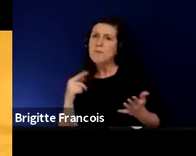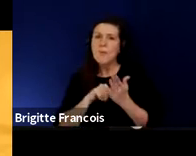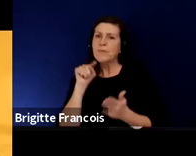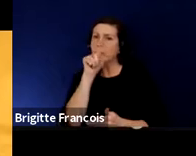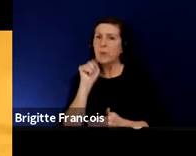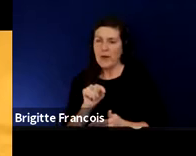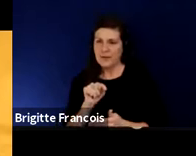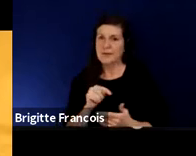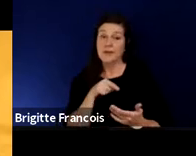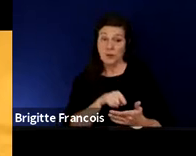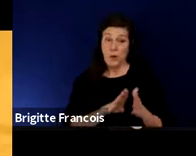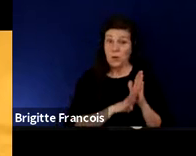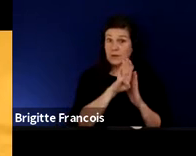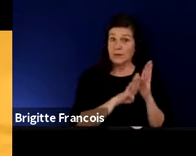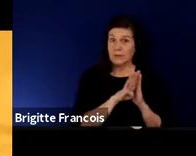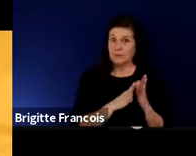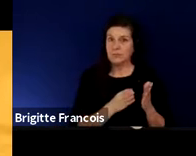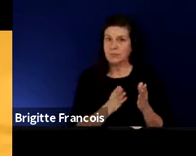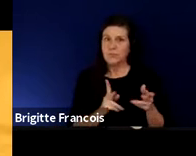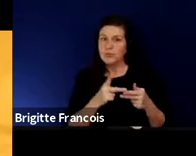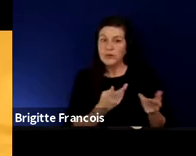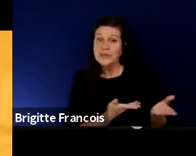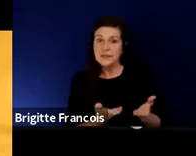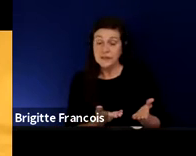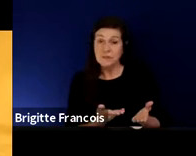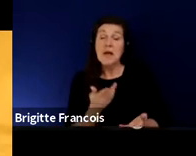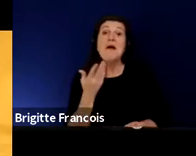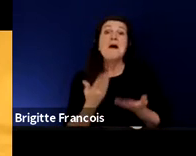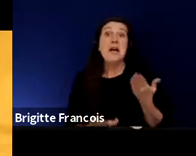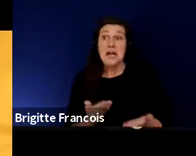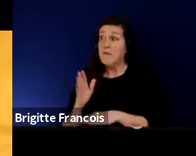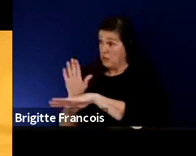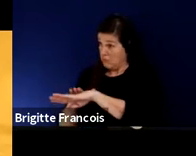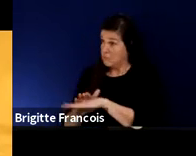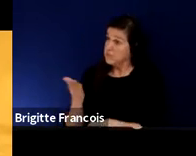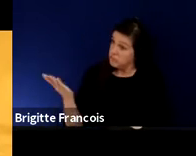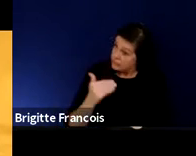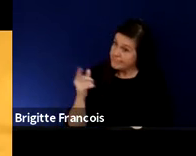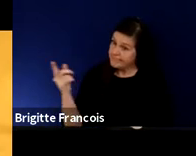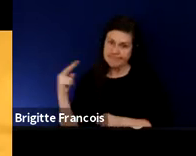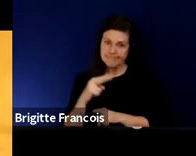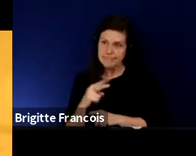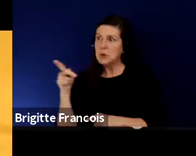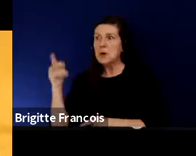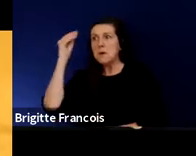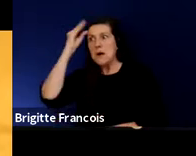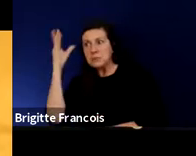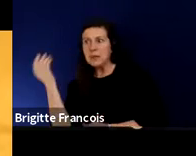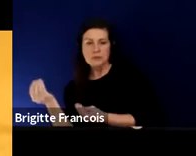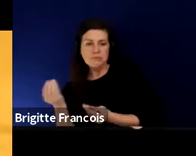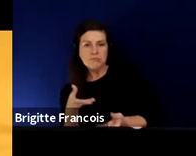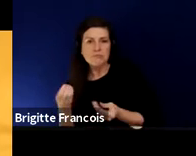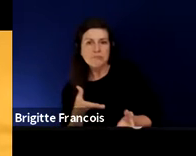are developing products and services? And if you are, and if you are also providing your expertise into